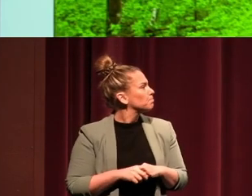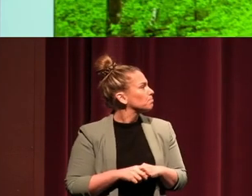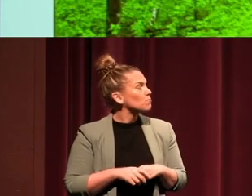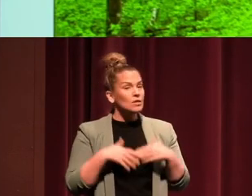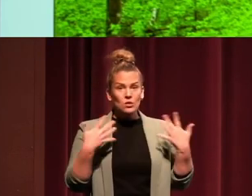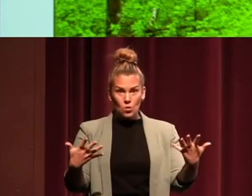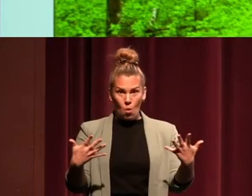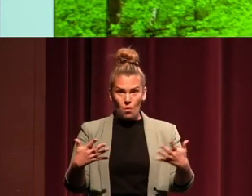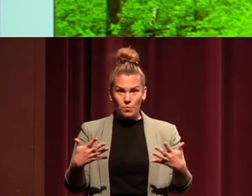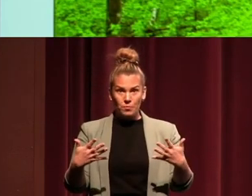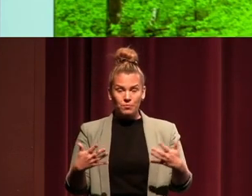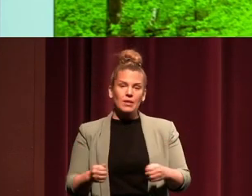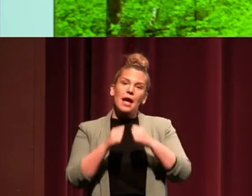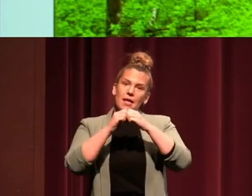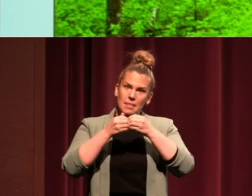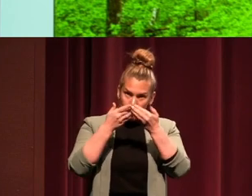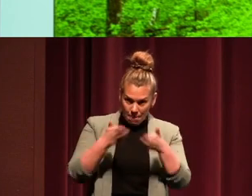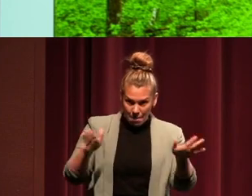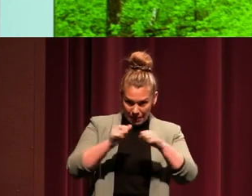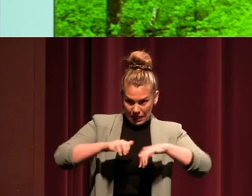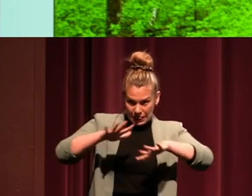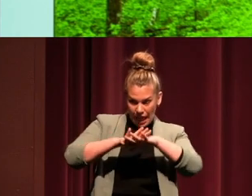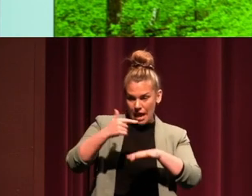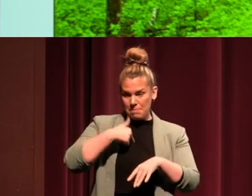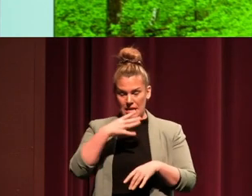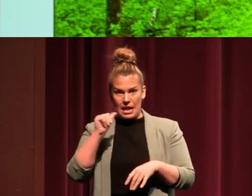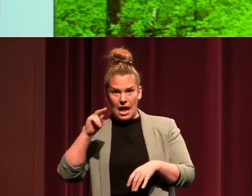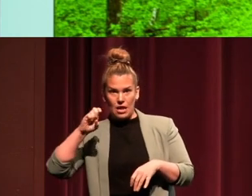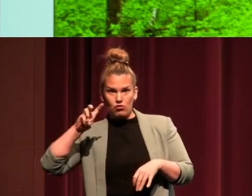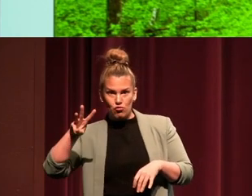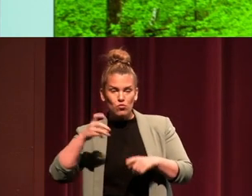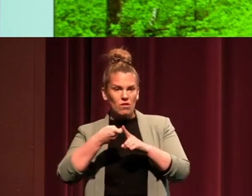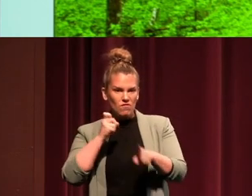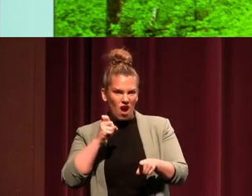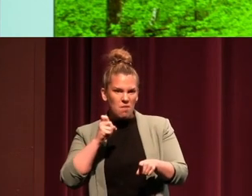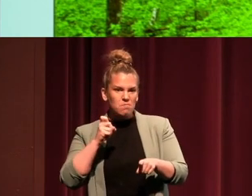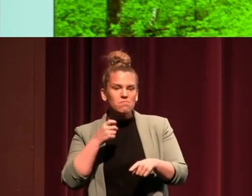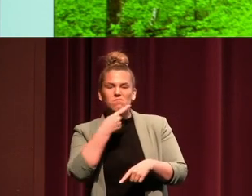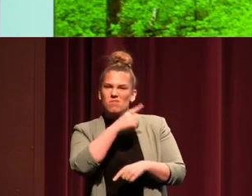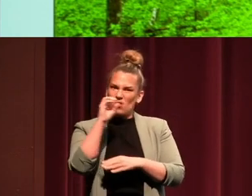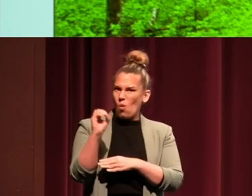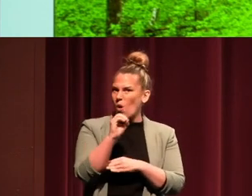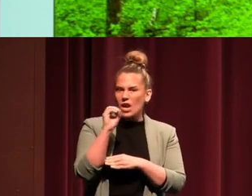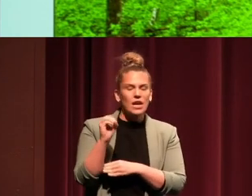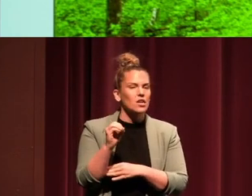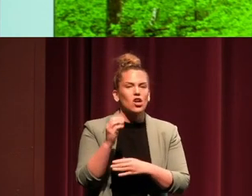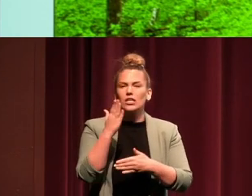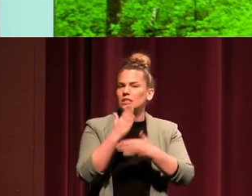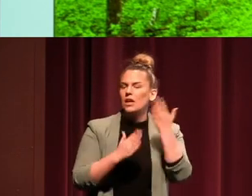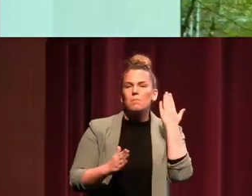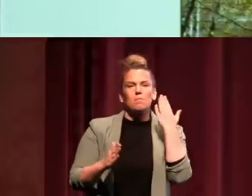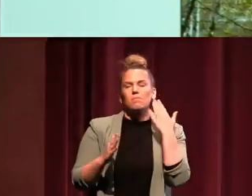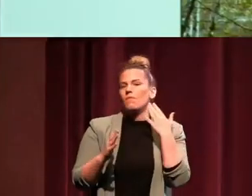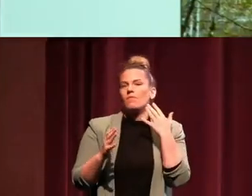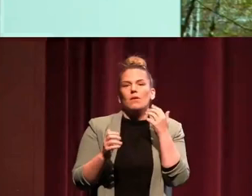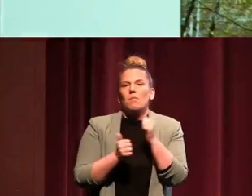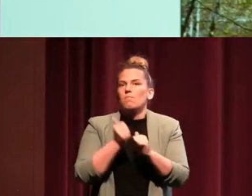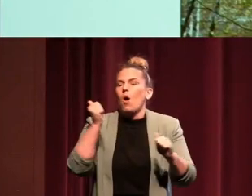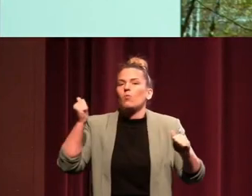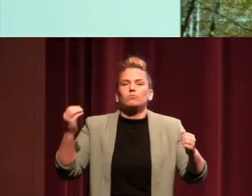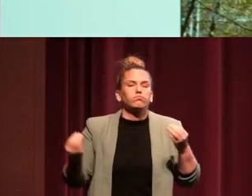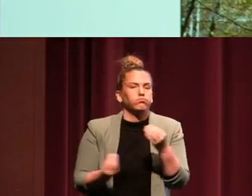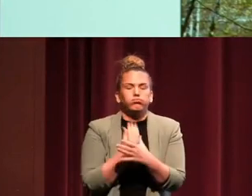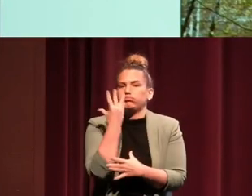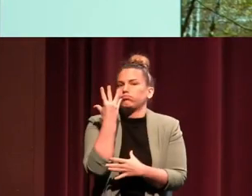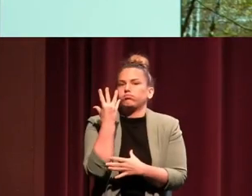So the public lands where Andrew and I are from, the Coast Range of Oregon, are some of the luscious, most luxuriant ecosystems on